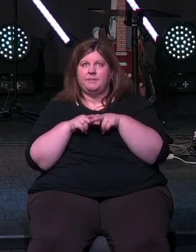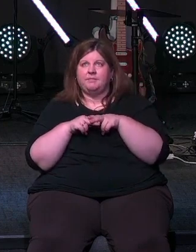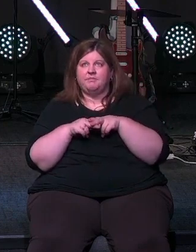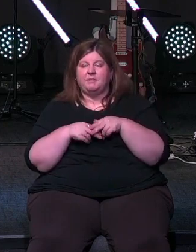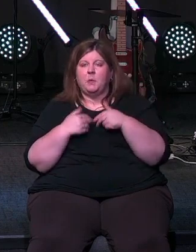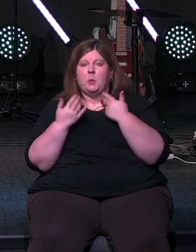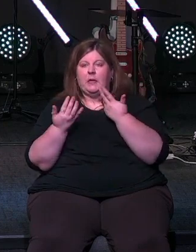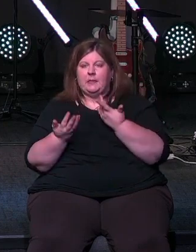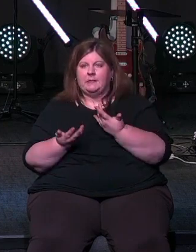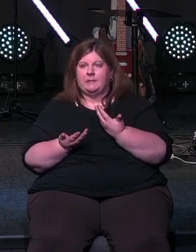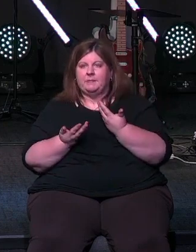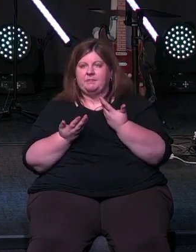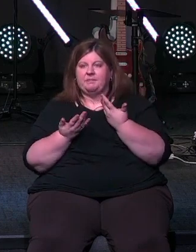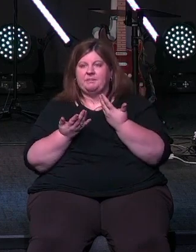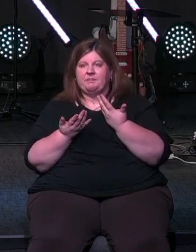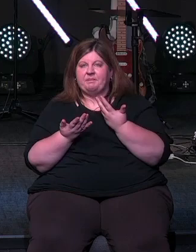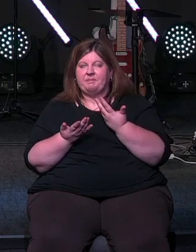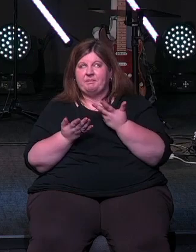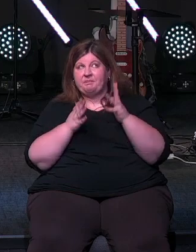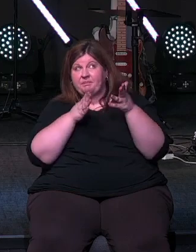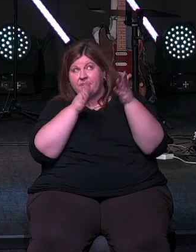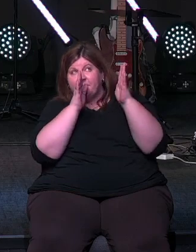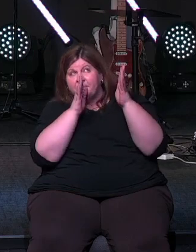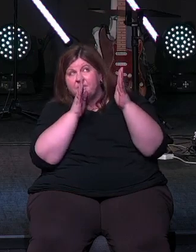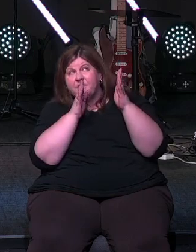wait, listen,